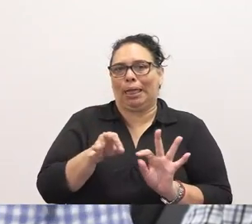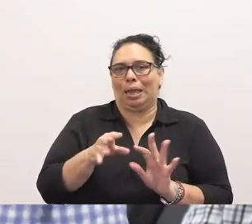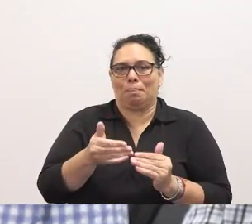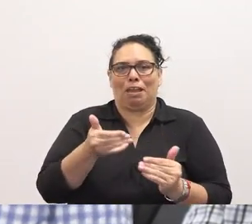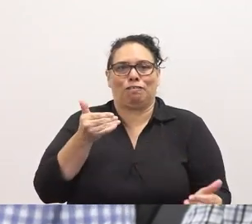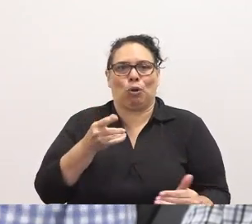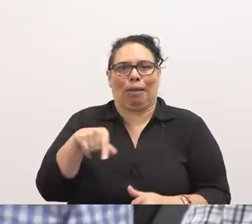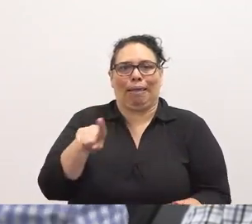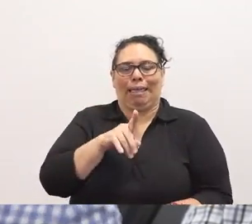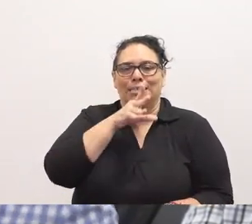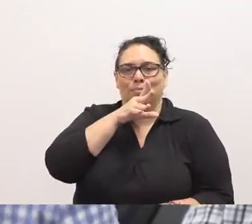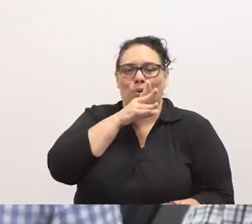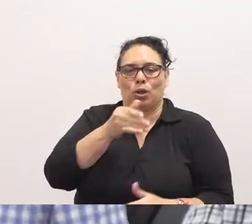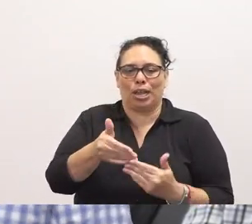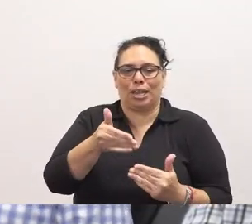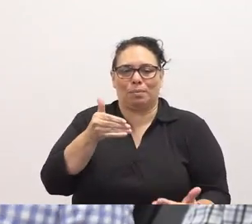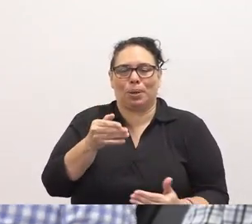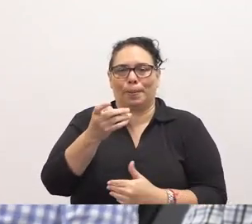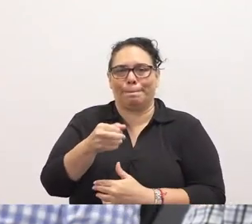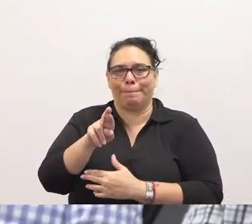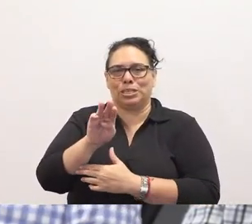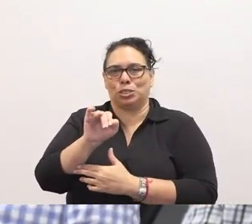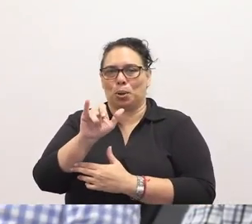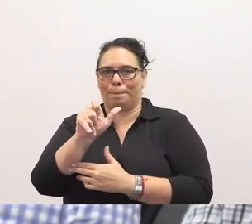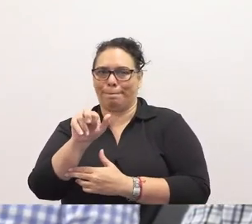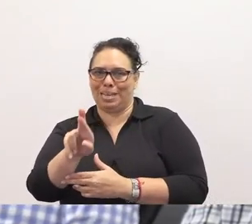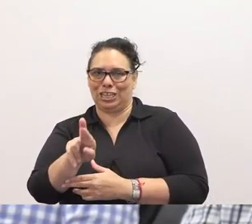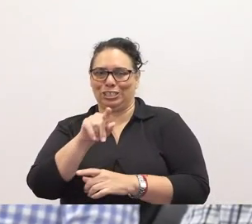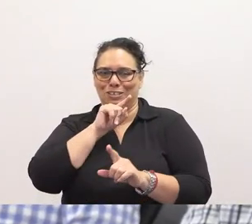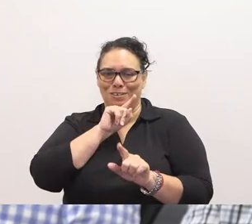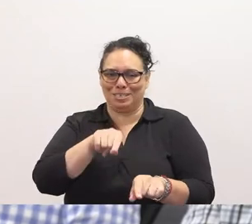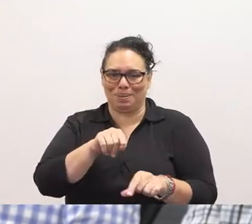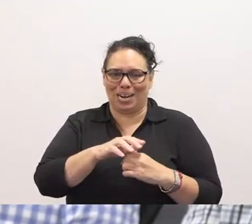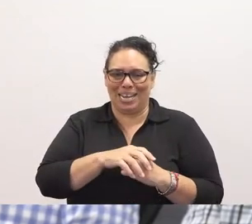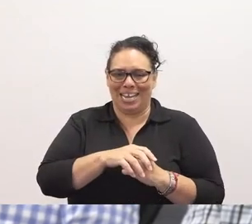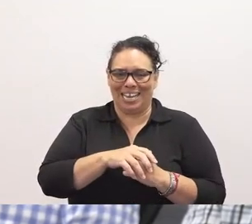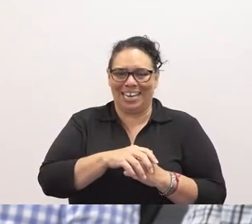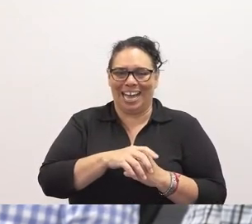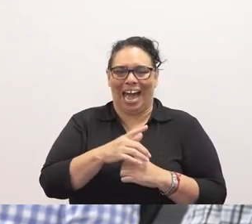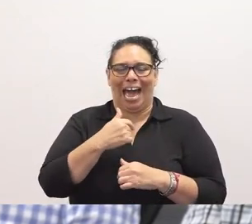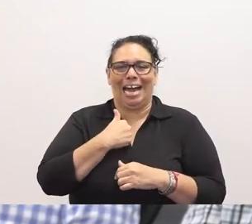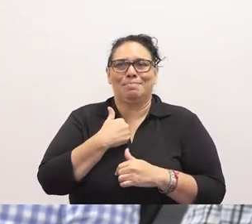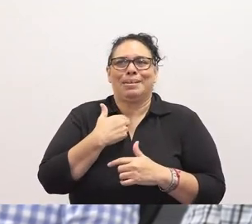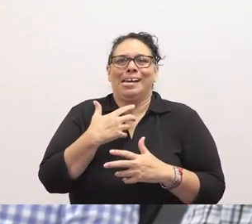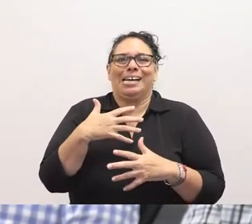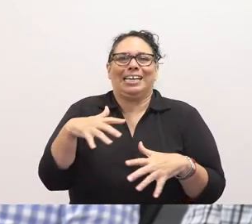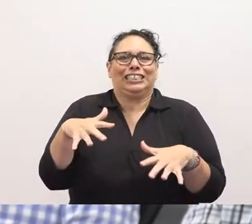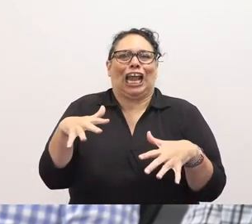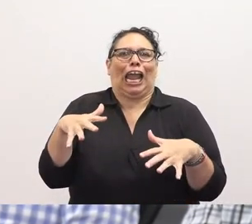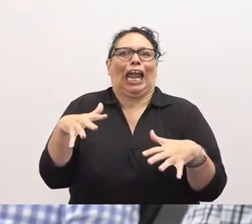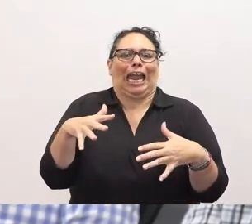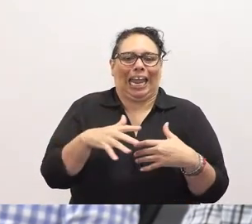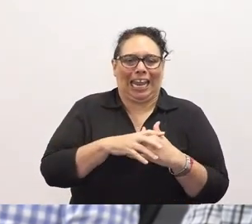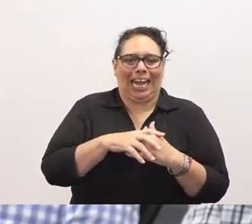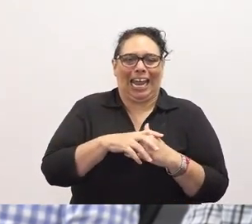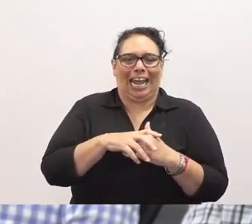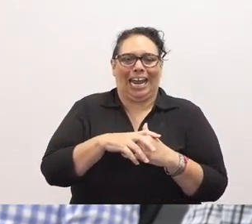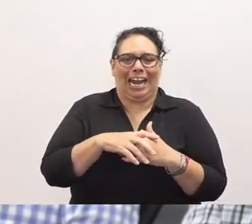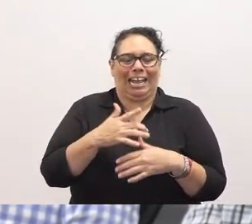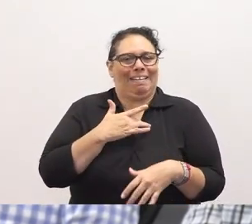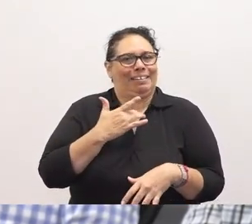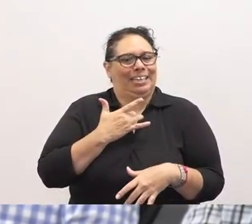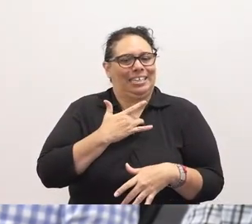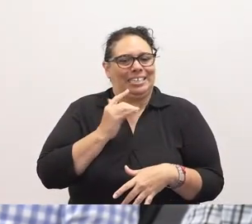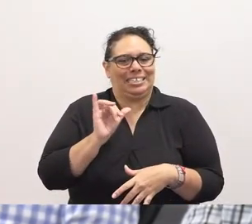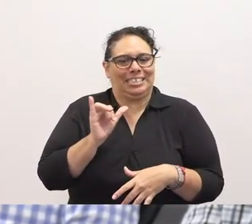spoke and before Mr. Miller's response, and I'm a little shaken. It feels